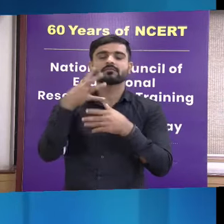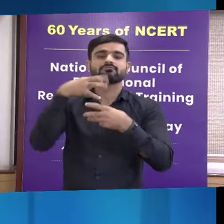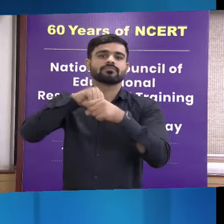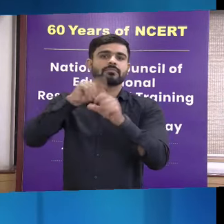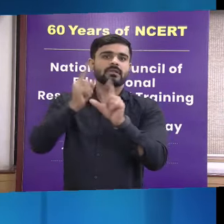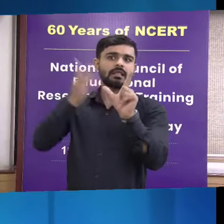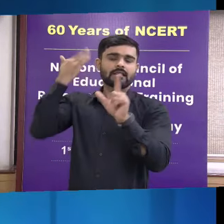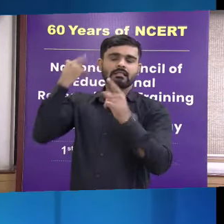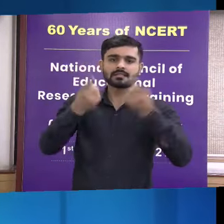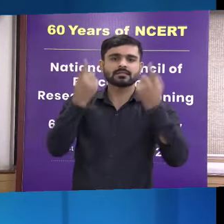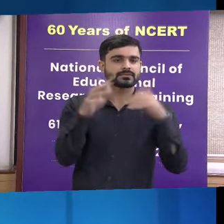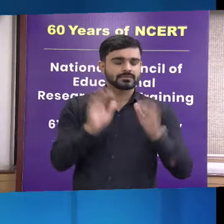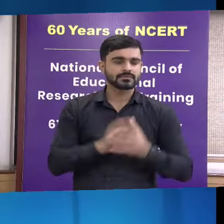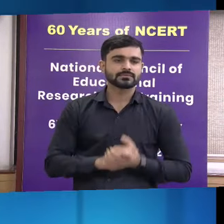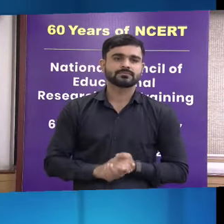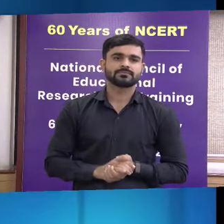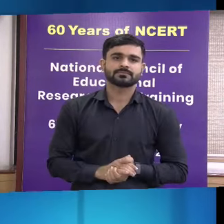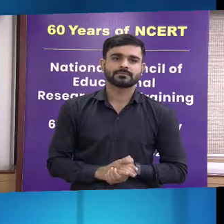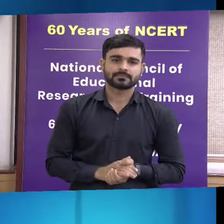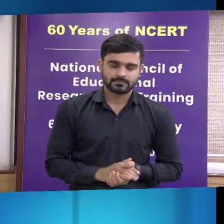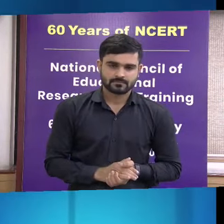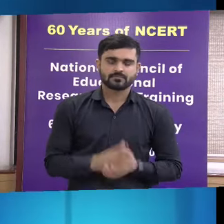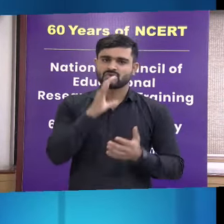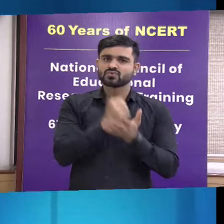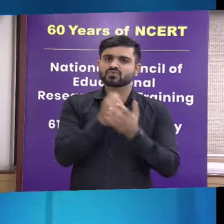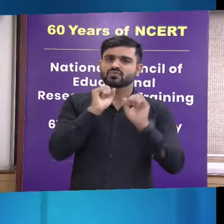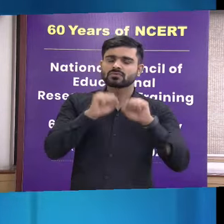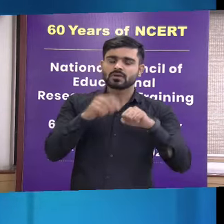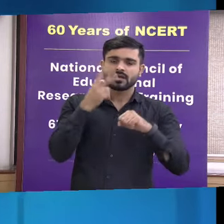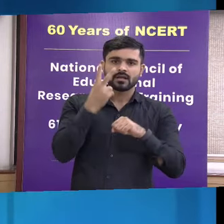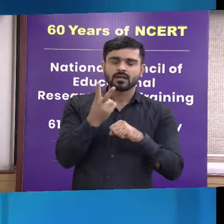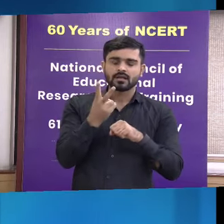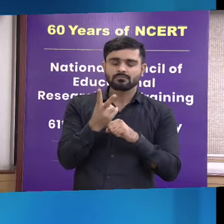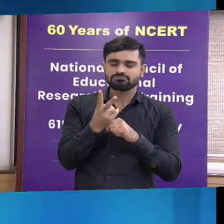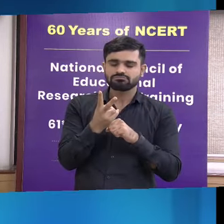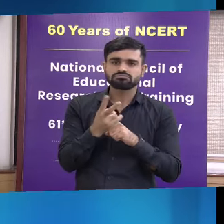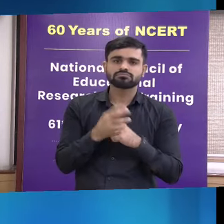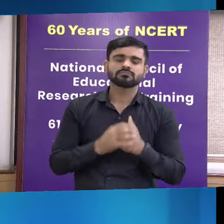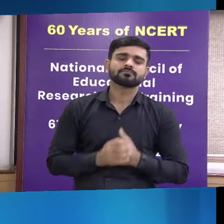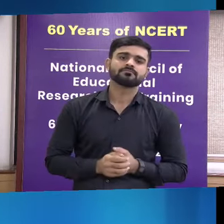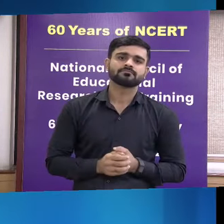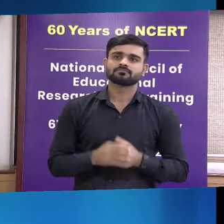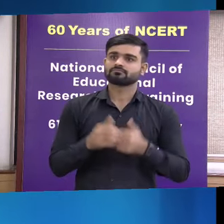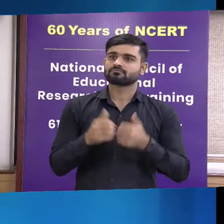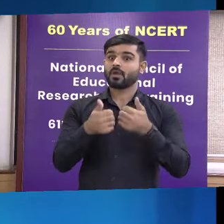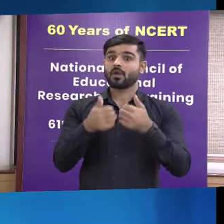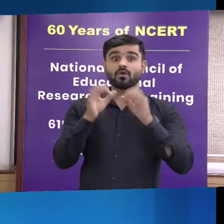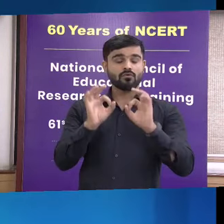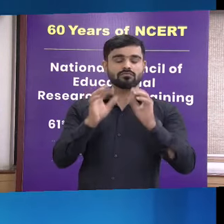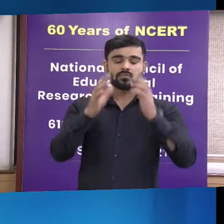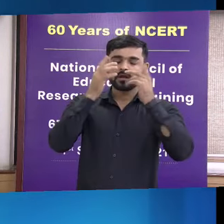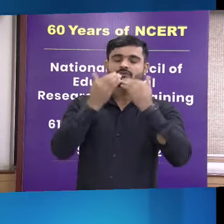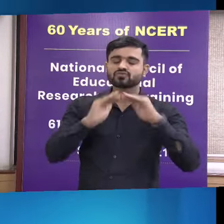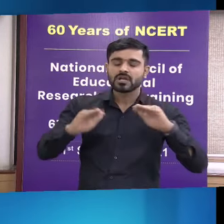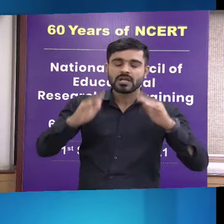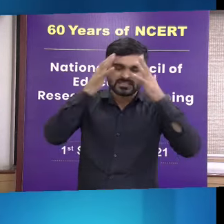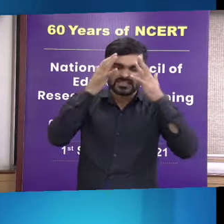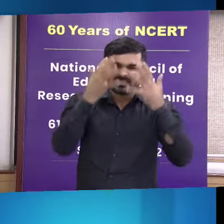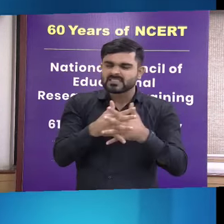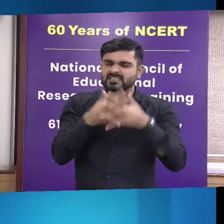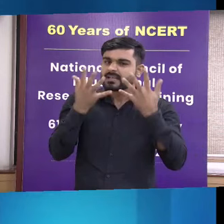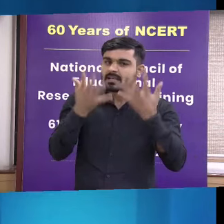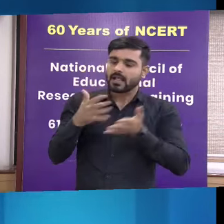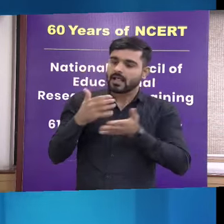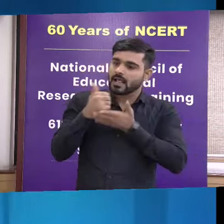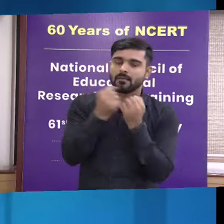year. And I'm sure it has really come in good stood in good stead and helped so